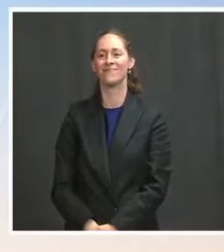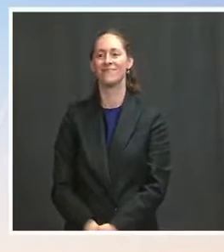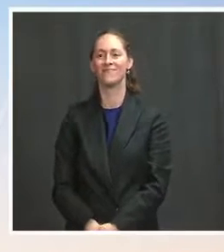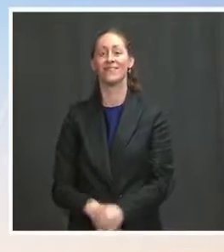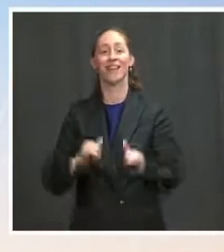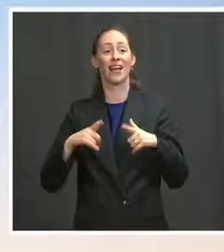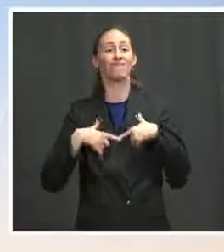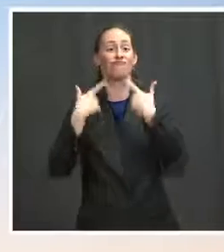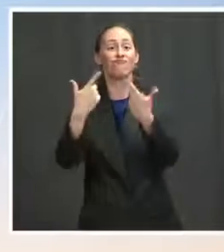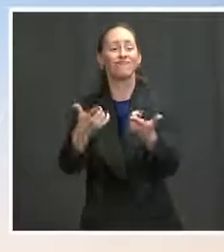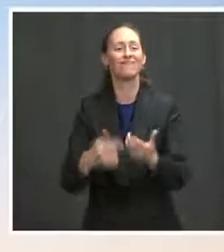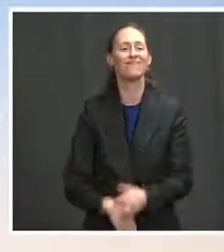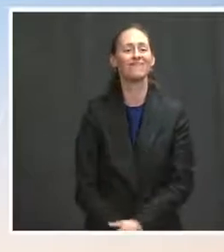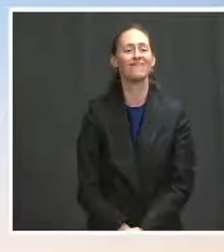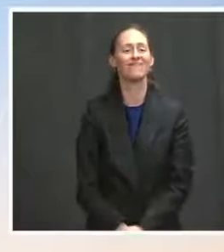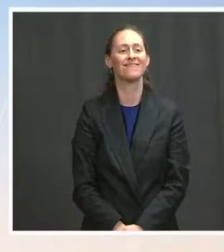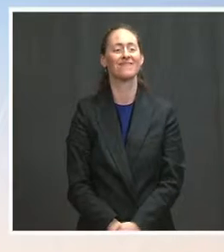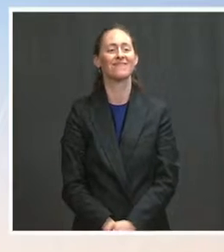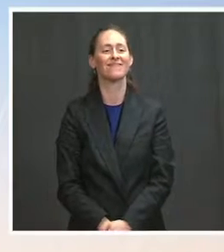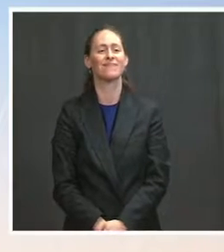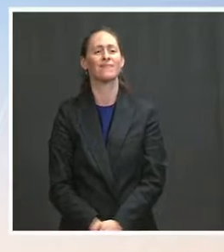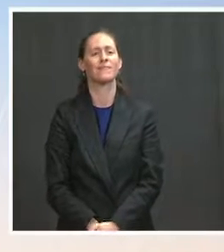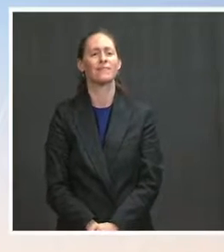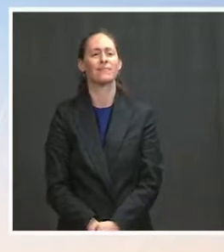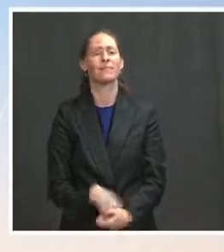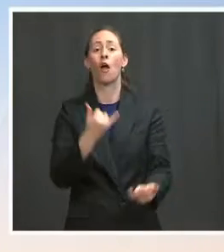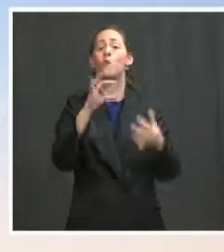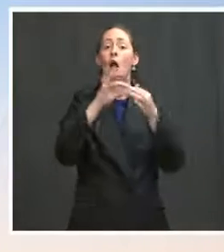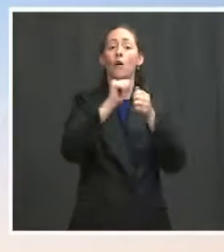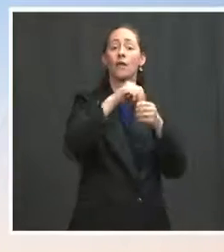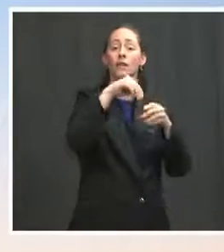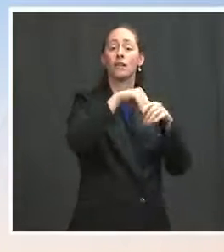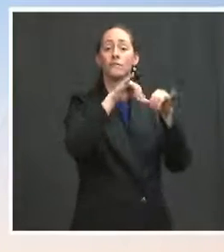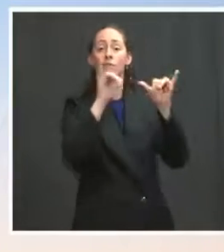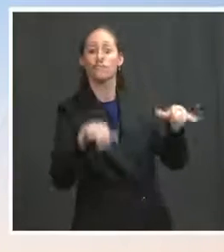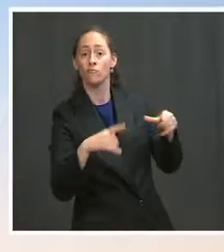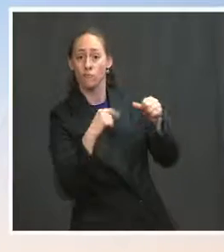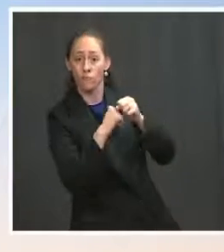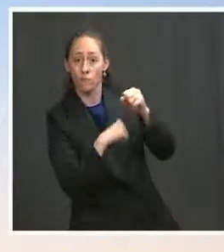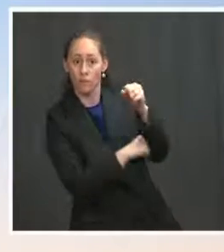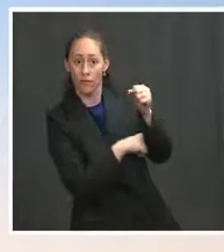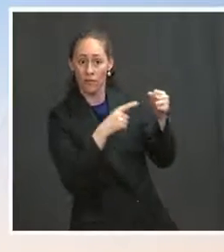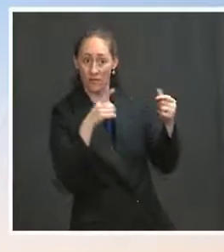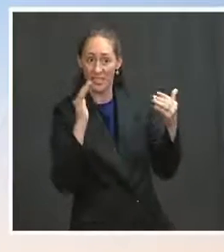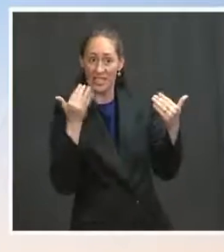Jen. Is the infrastructure agreement already stuck in a pothole?